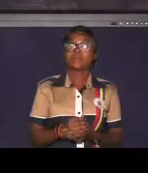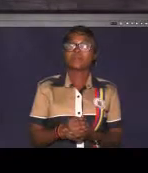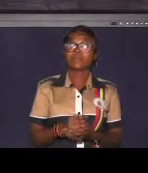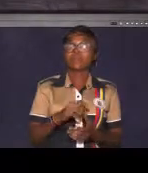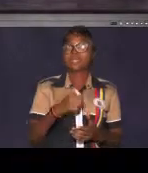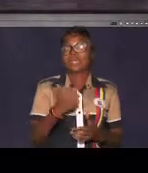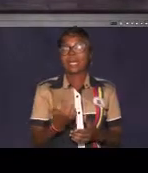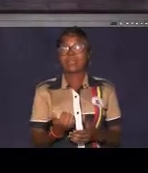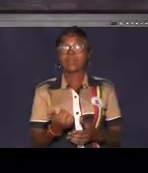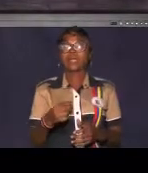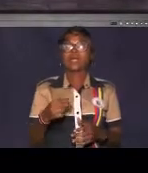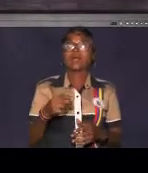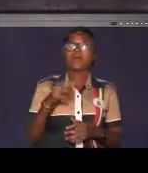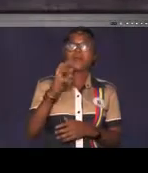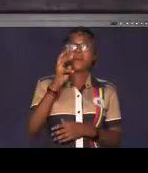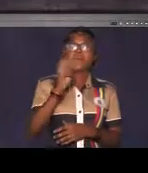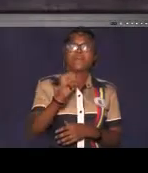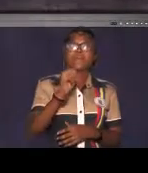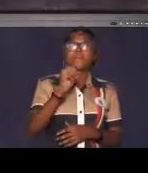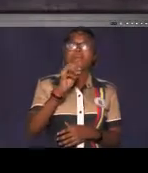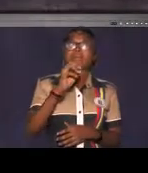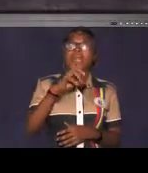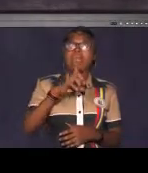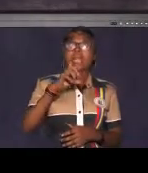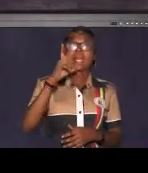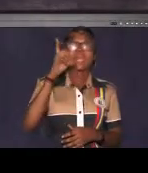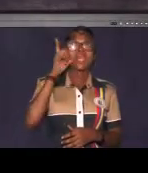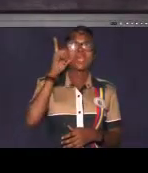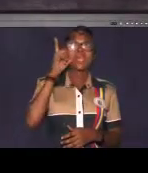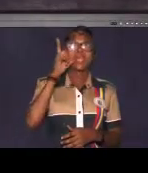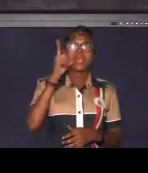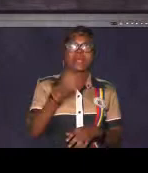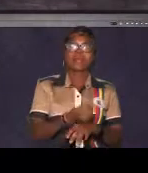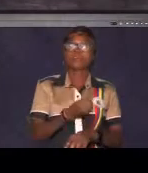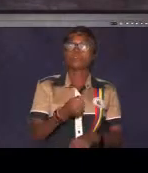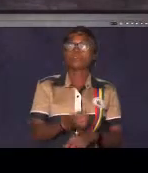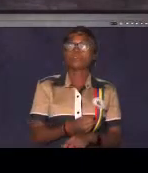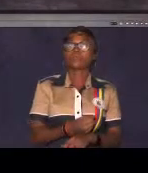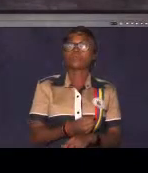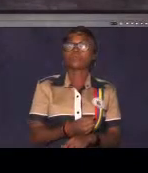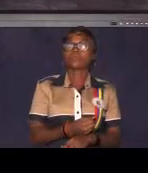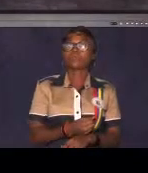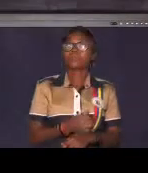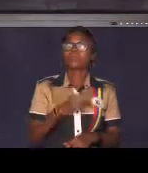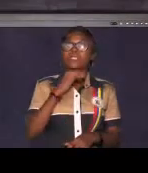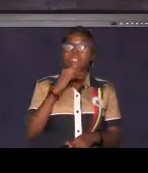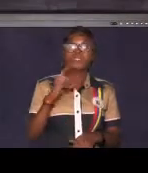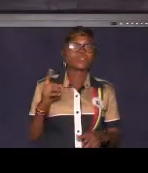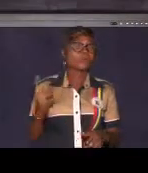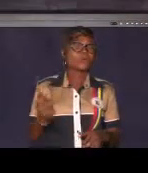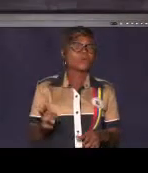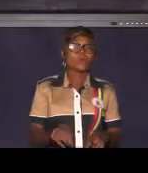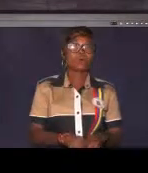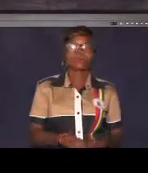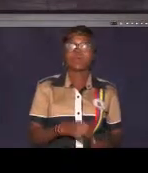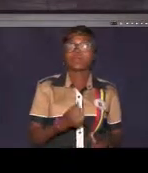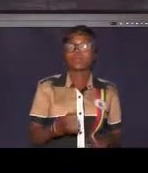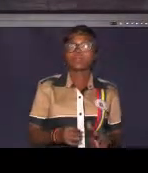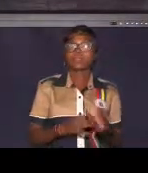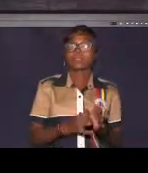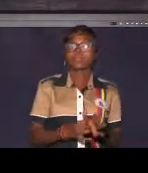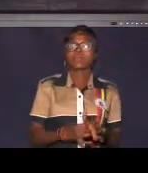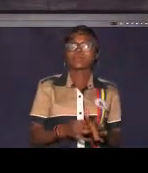Let's look at this is another mineral, limestone. Say that. Limestone is also